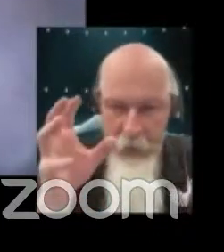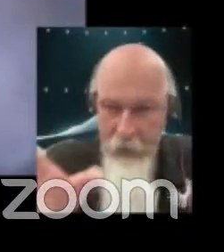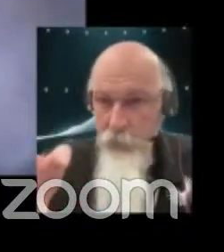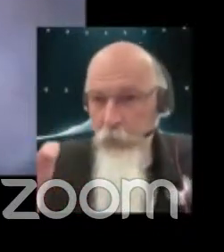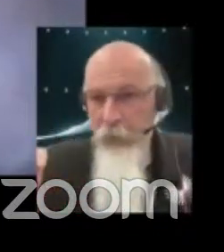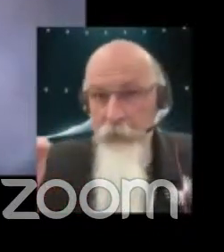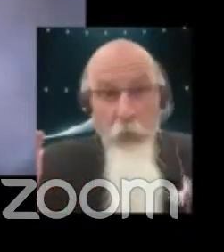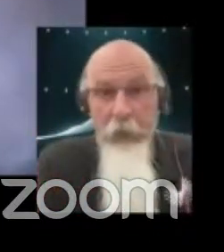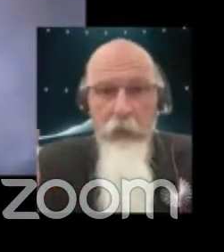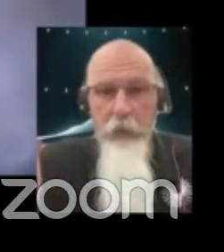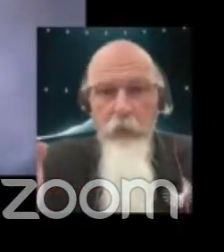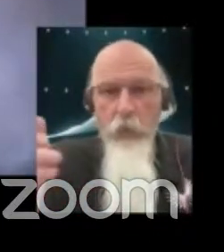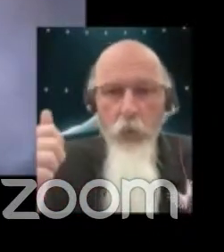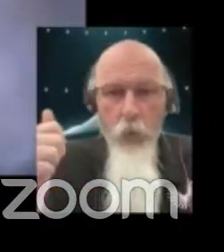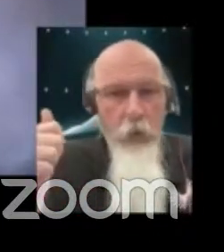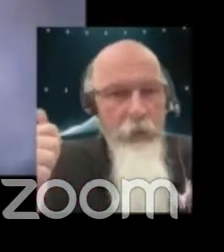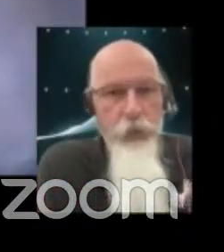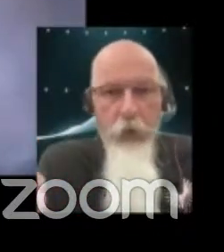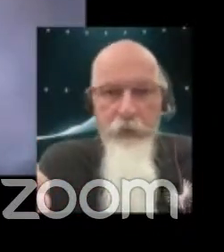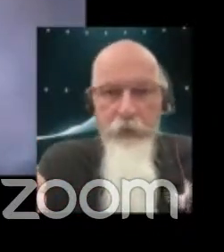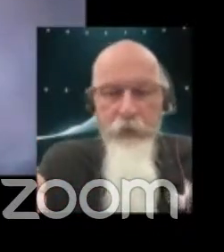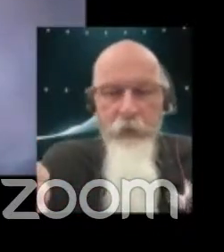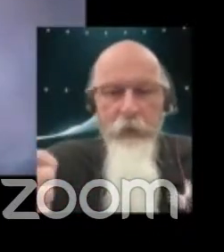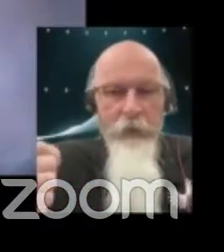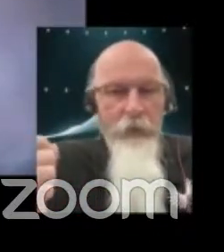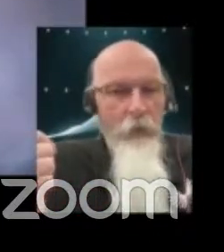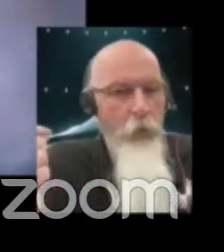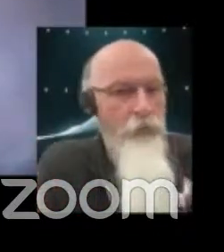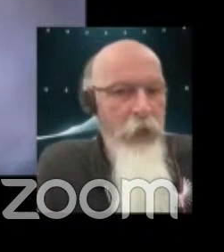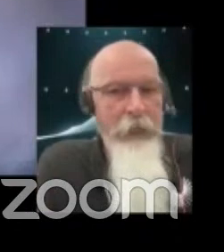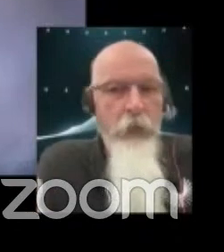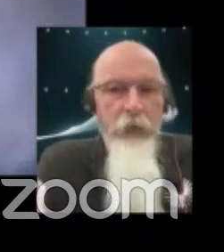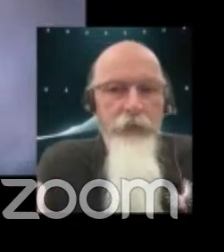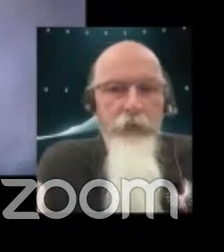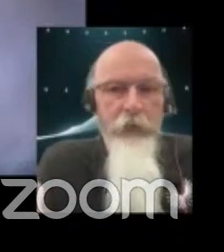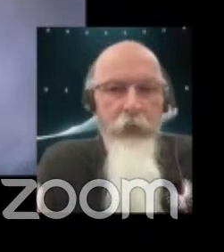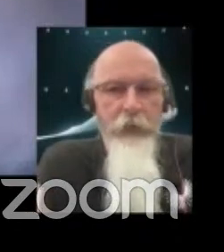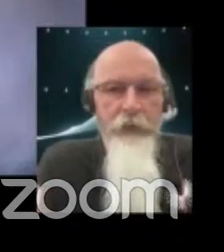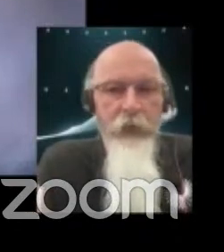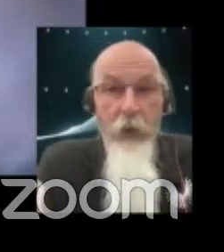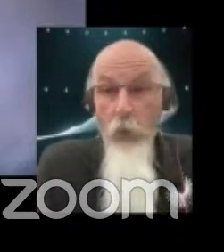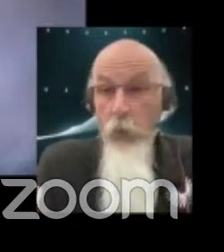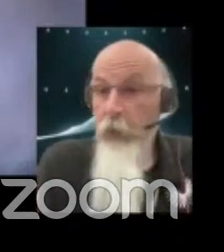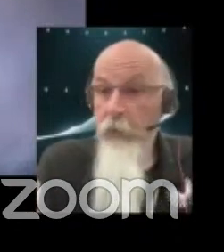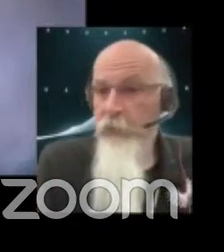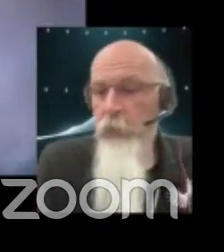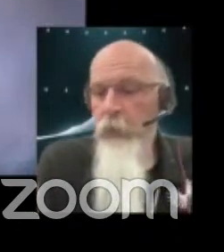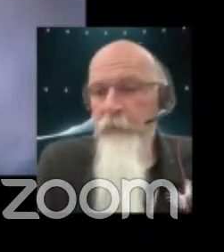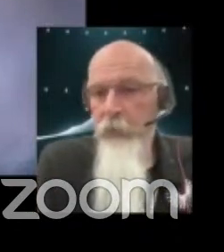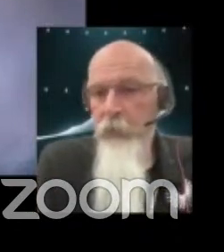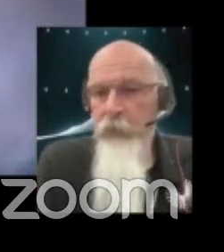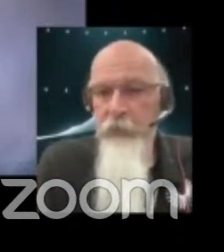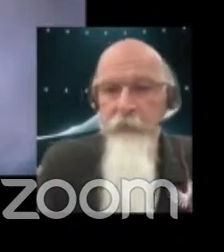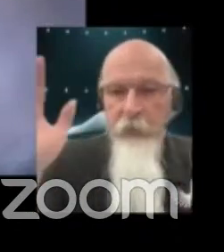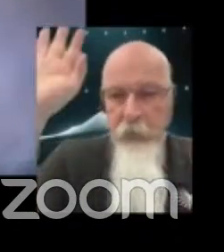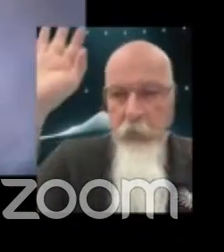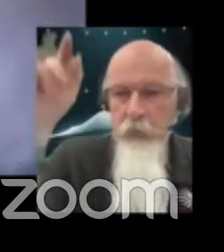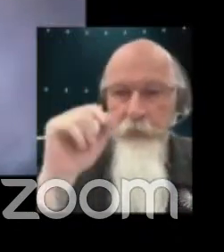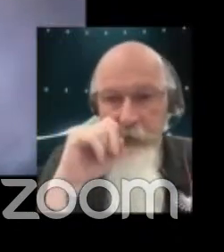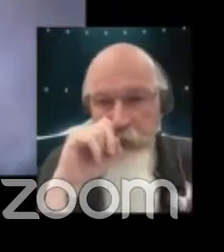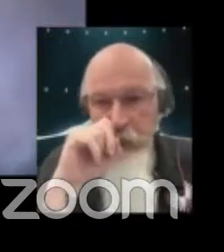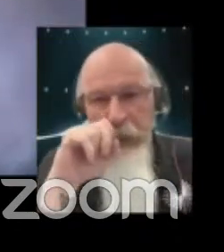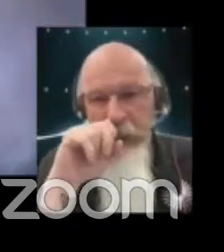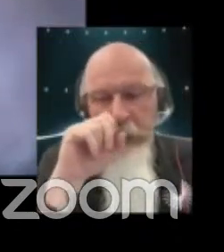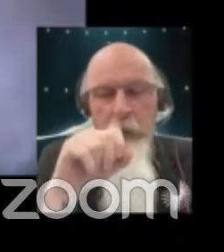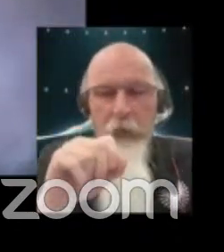a derogatory term it is what it is we're gullible We Trust we rarely question things we often believe Authority for